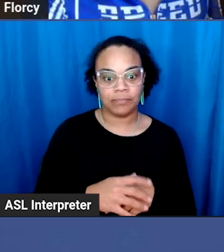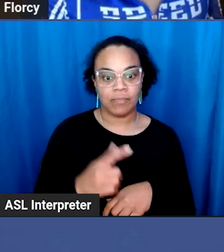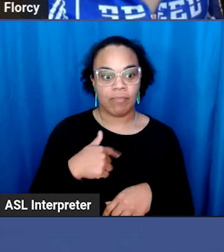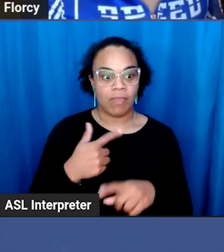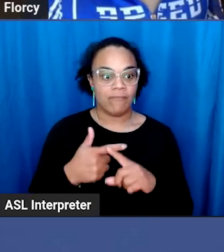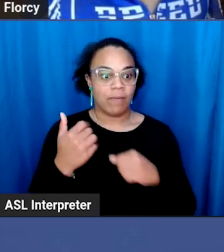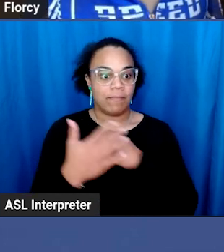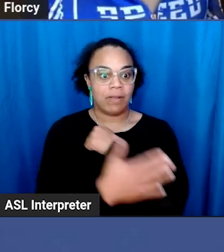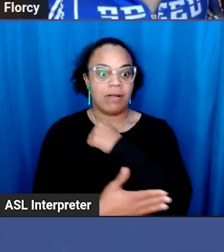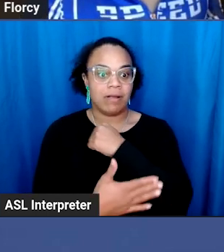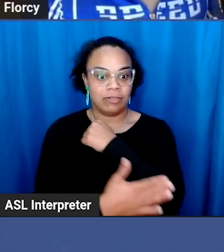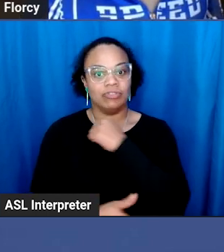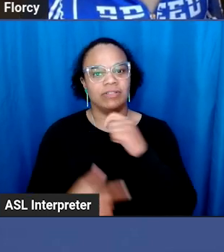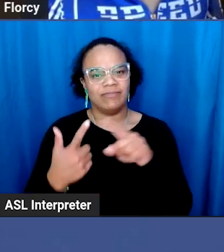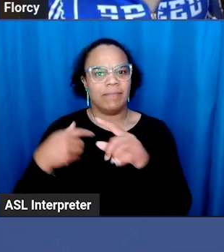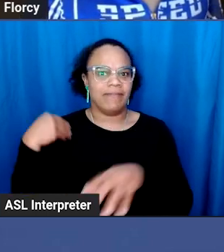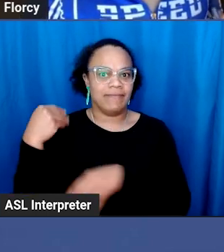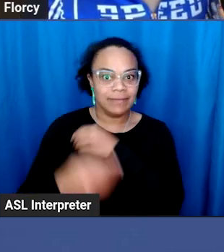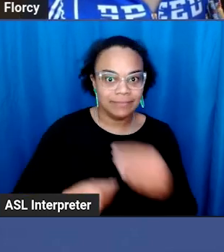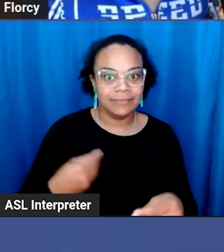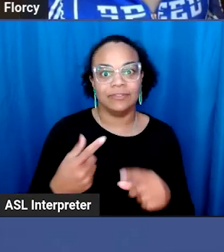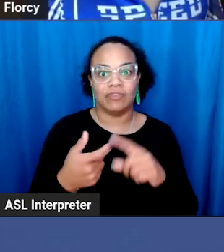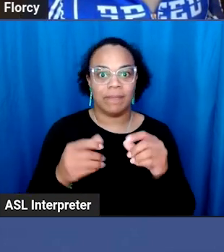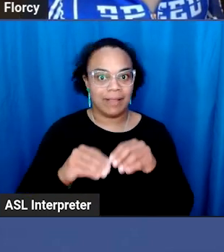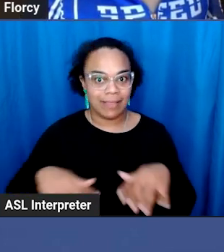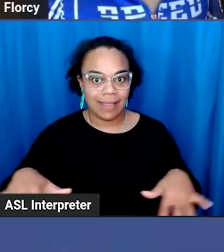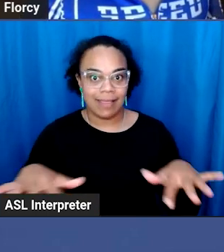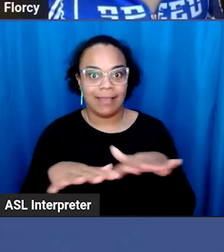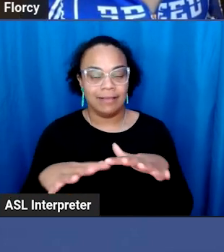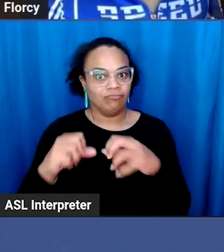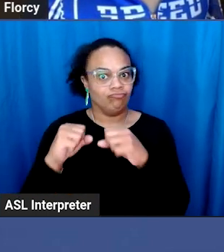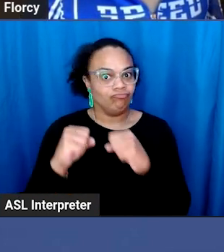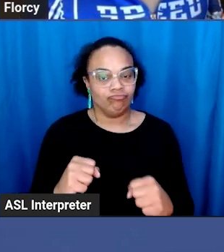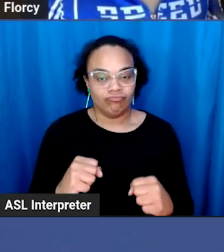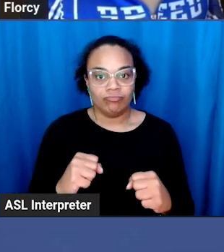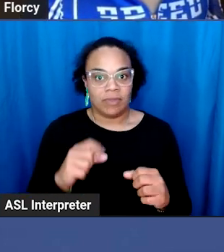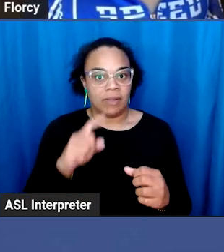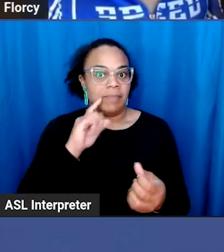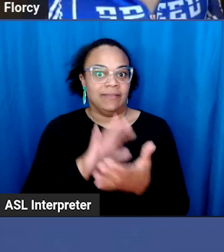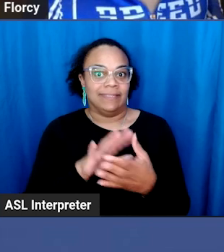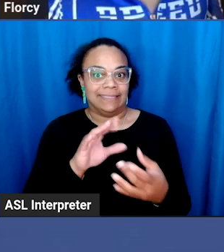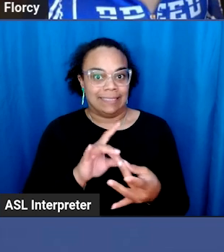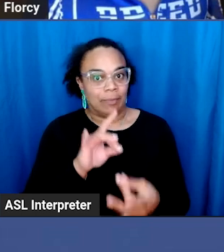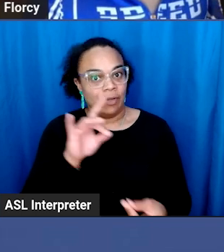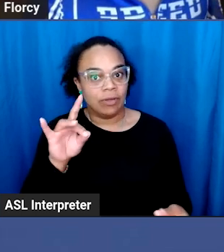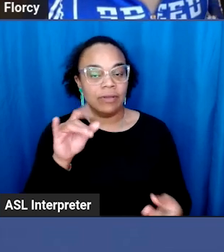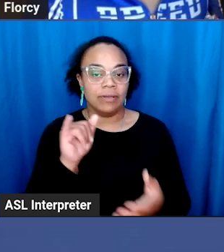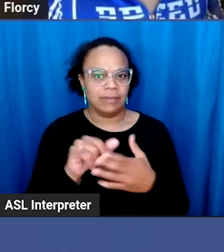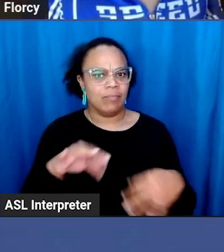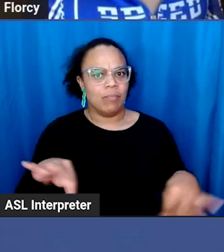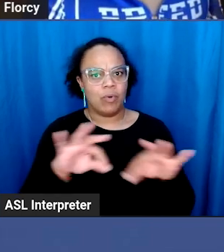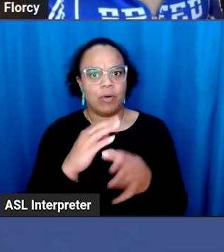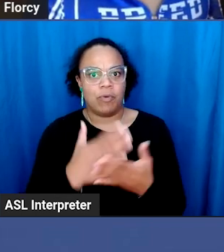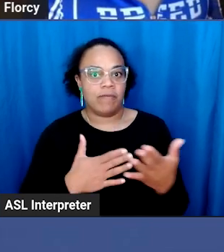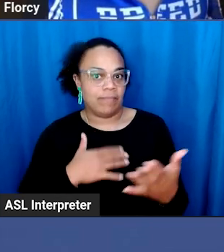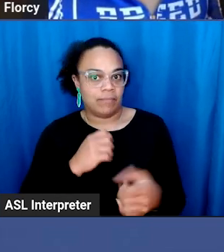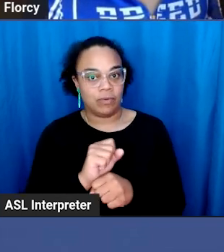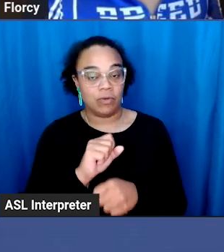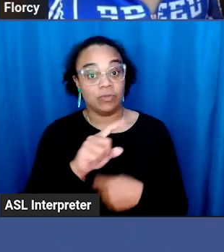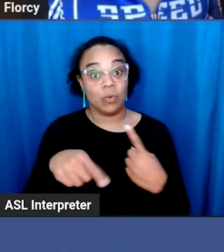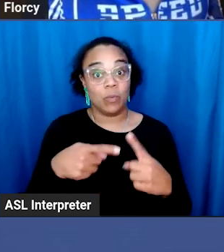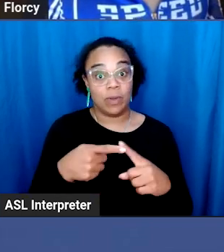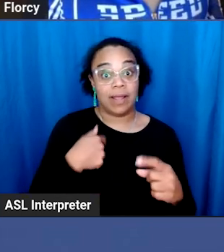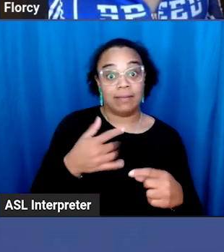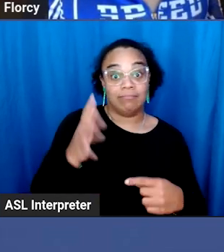a country, from a lineage, from a land that is highly spiritual, and that's an important part of my practice. So even when I was involved in sex